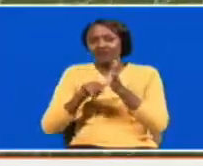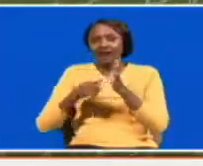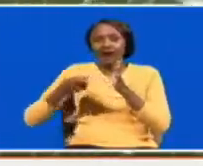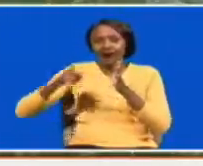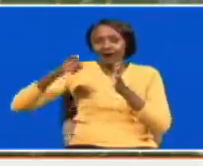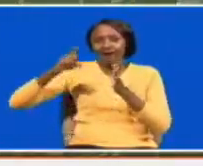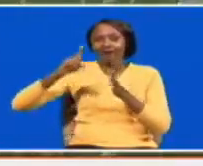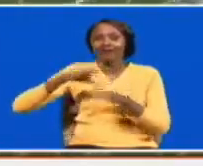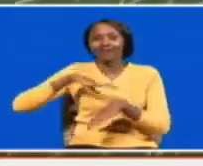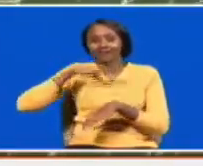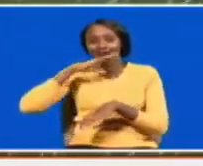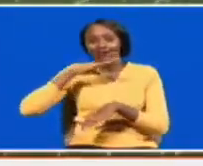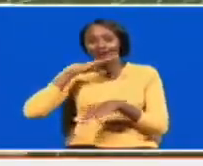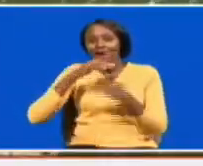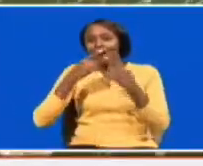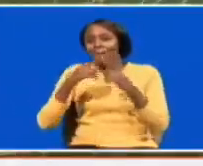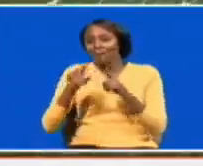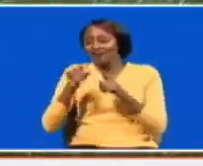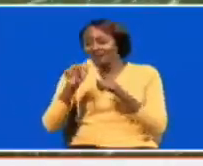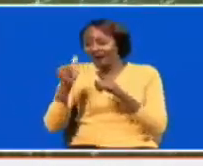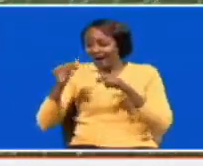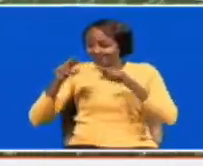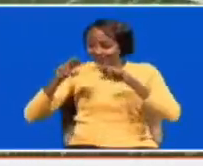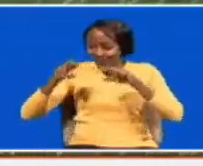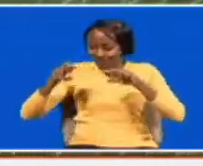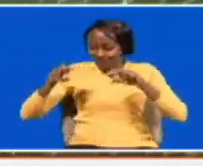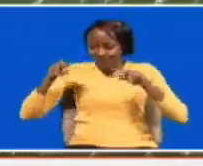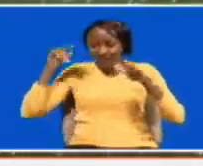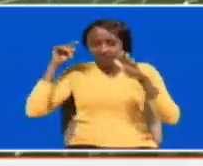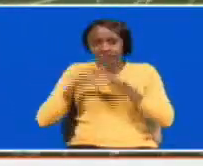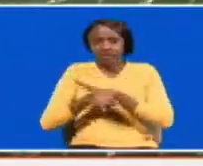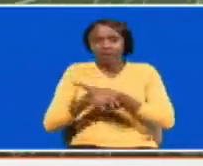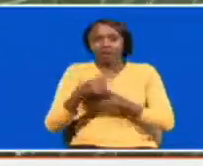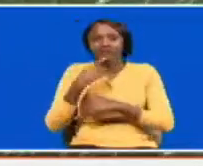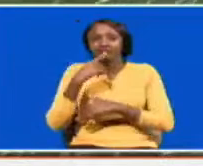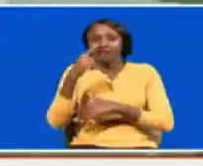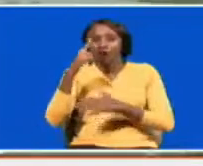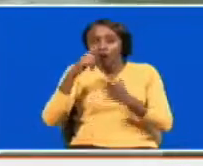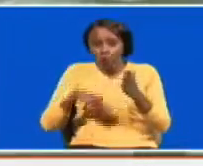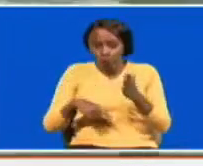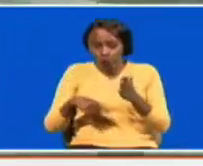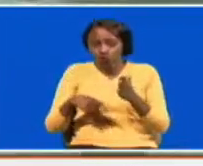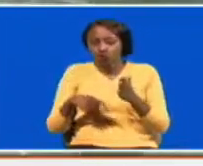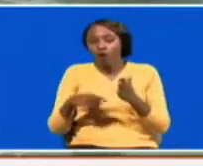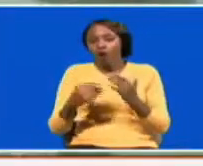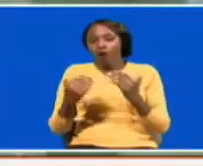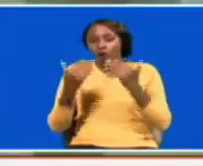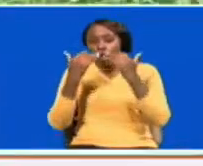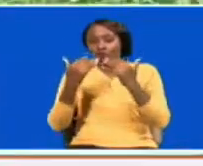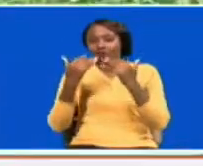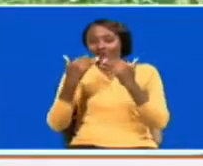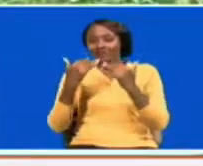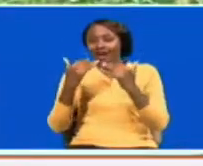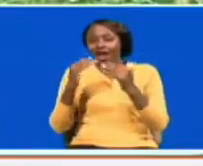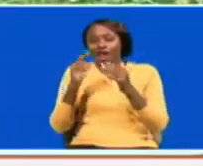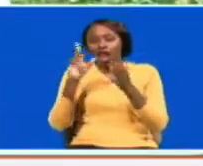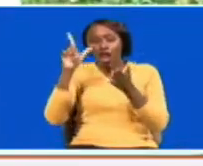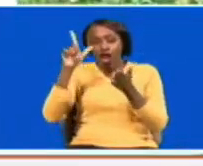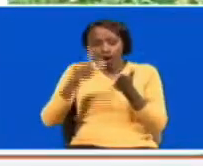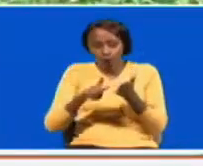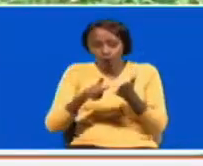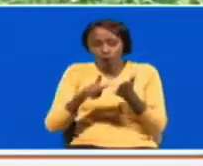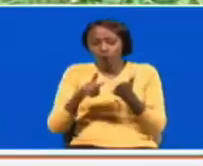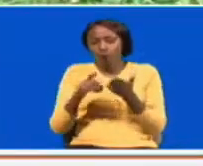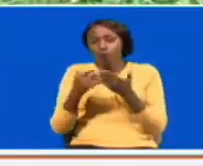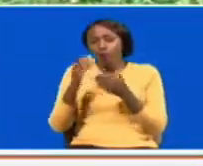Director General, Kenya Marine and Fisheries Research Institute, James Njiru, called low levels of oxygen in the lake. In the oxygen, you are